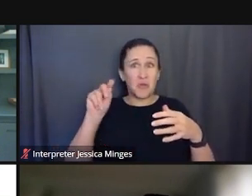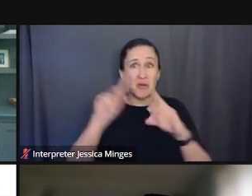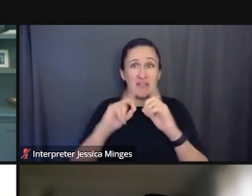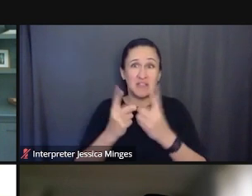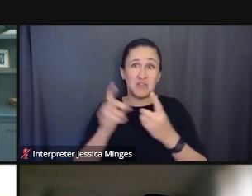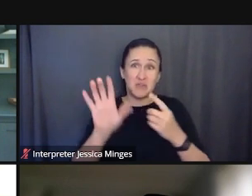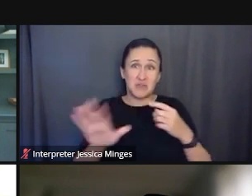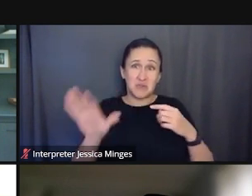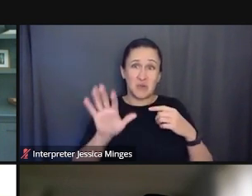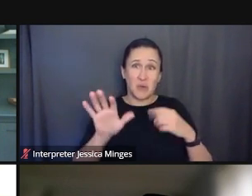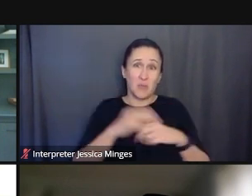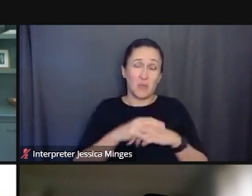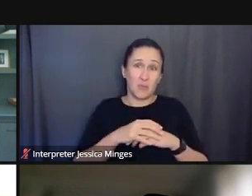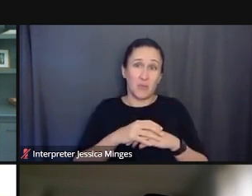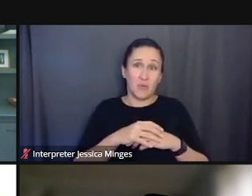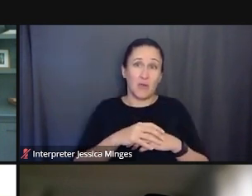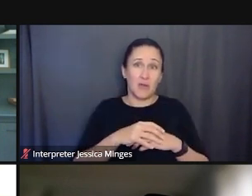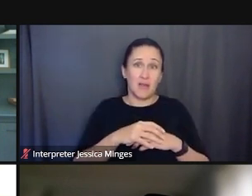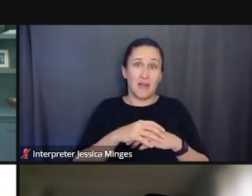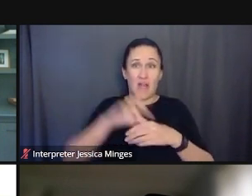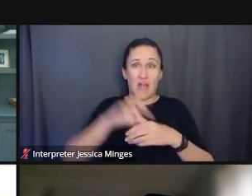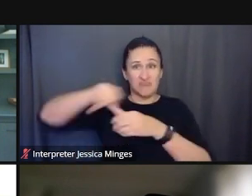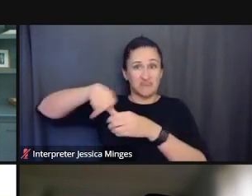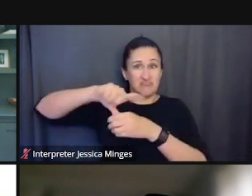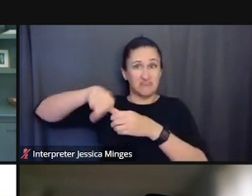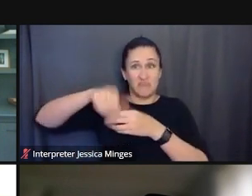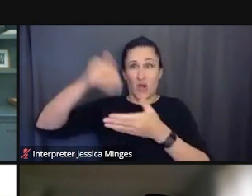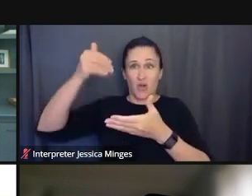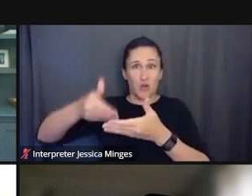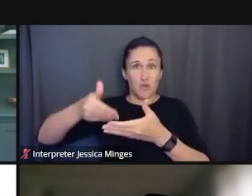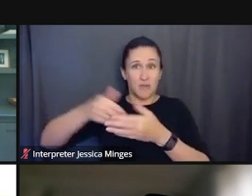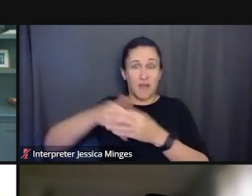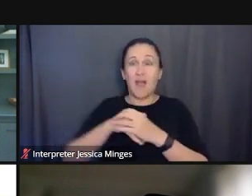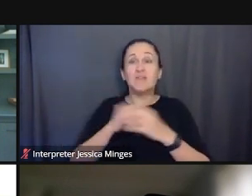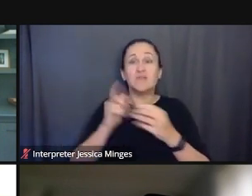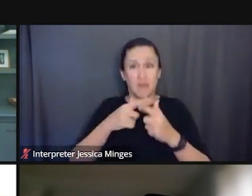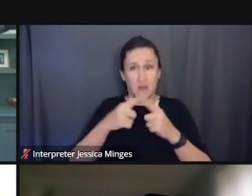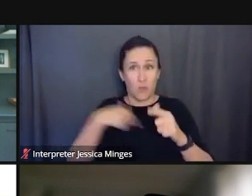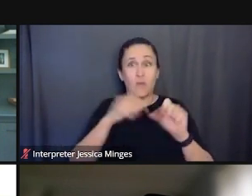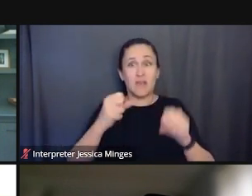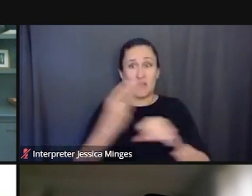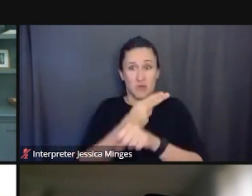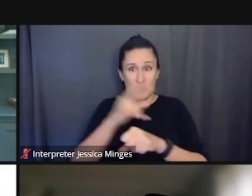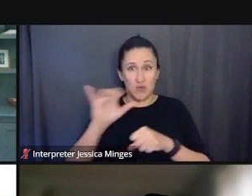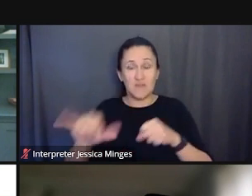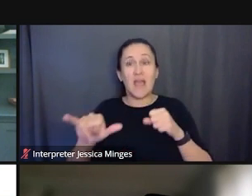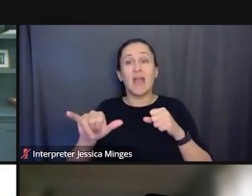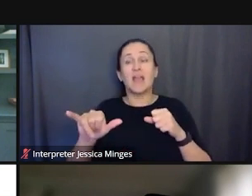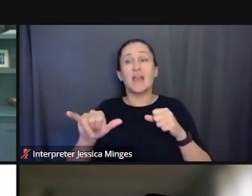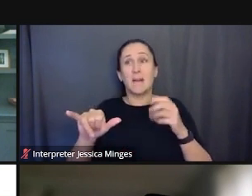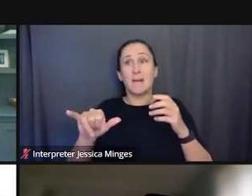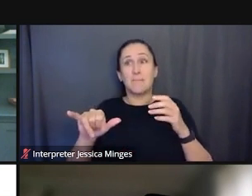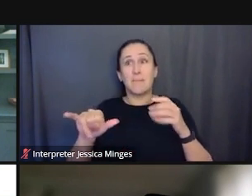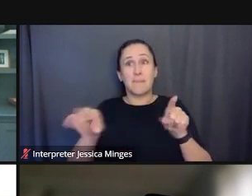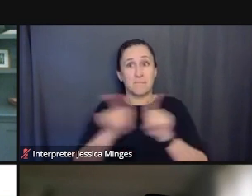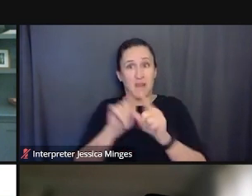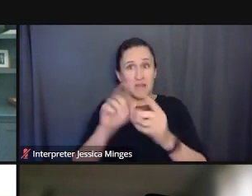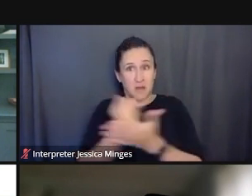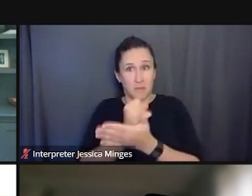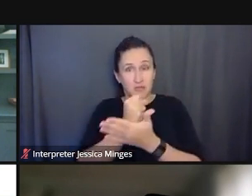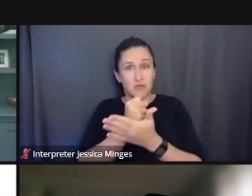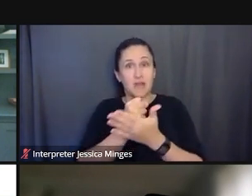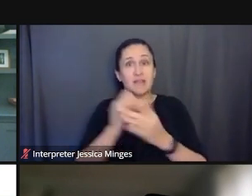so that are in close proximity. And so if we can use that as an opportunity, especially